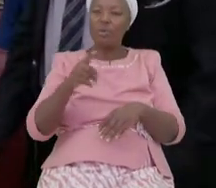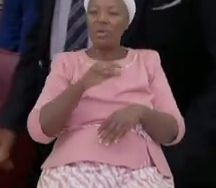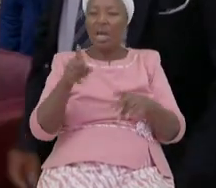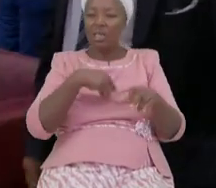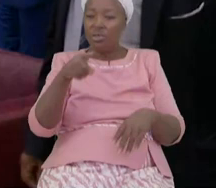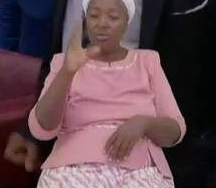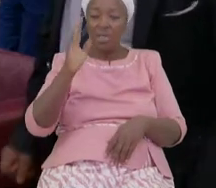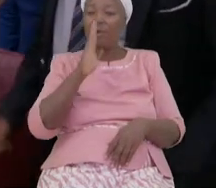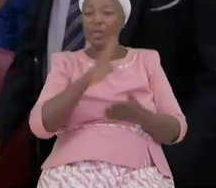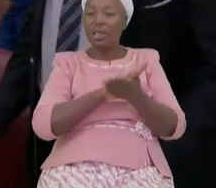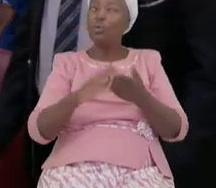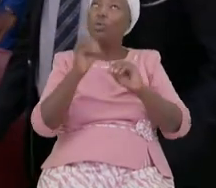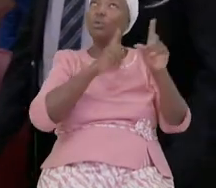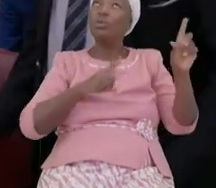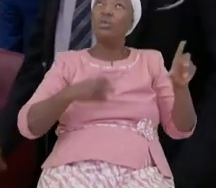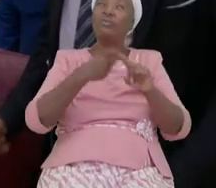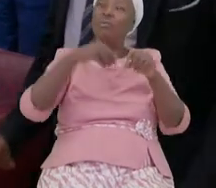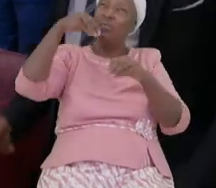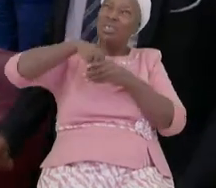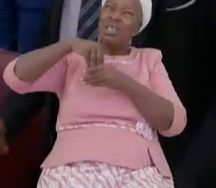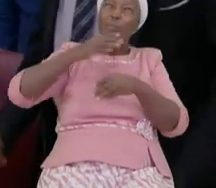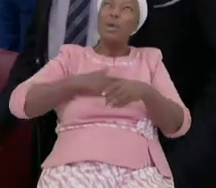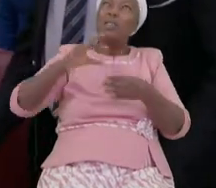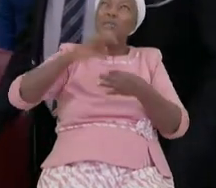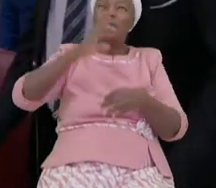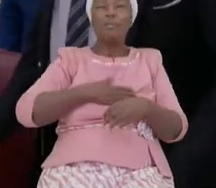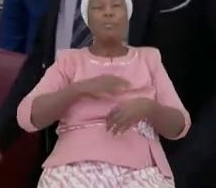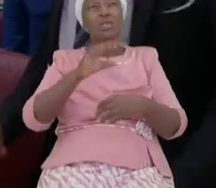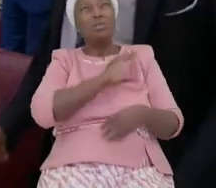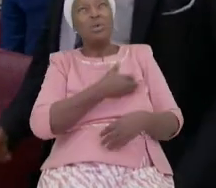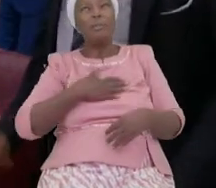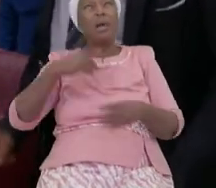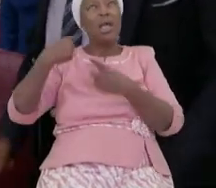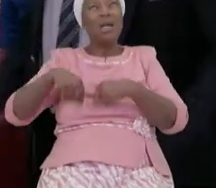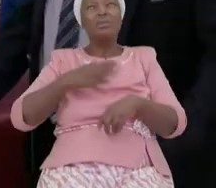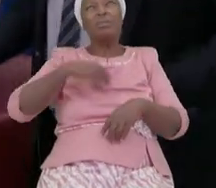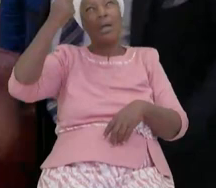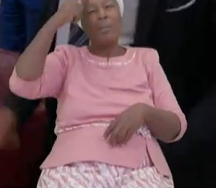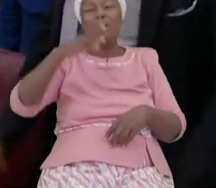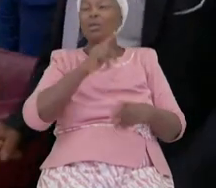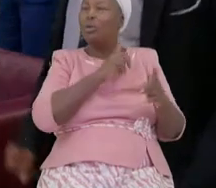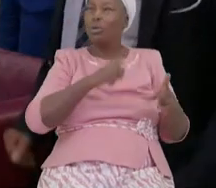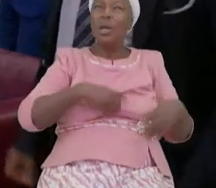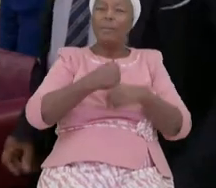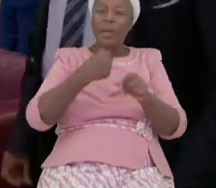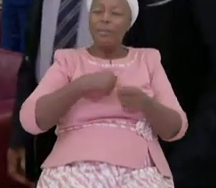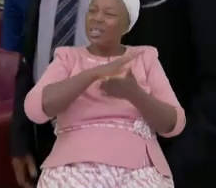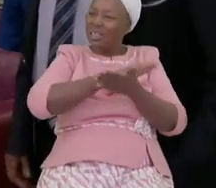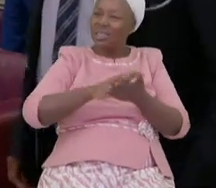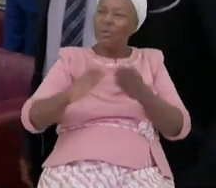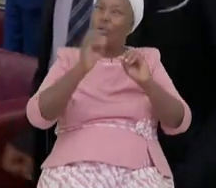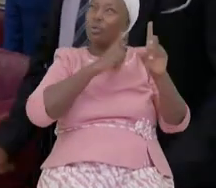from the inside, my spirit, my soul, my mind, my heart, make me clean, make me clean. Oh